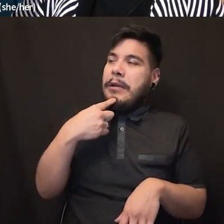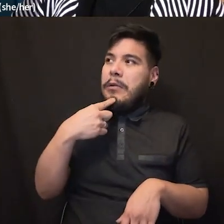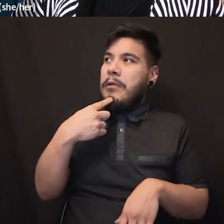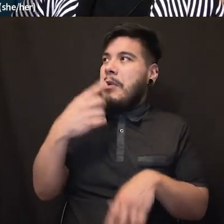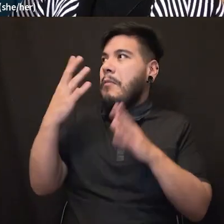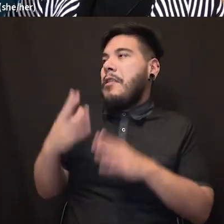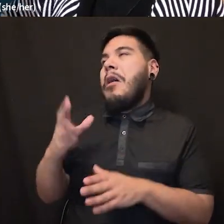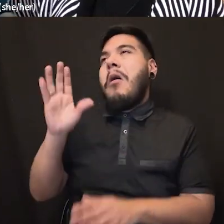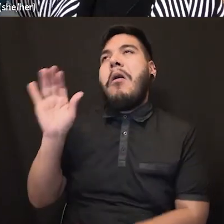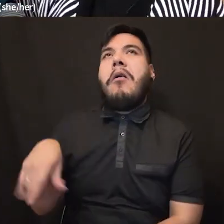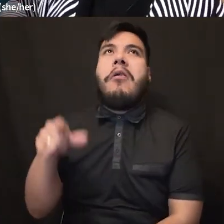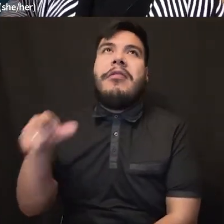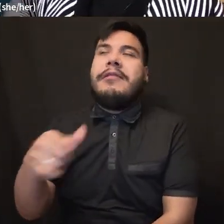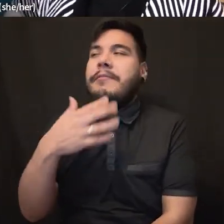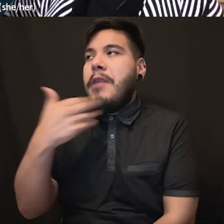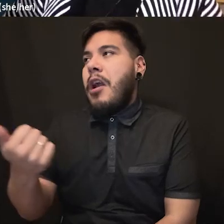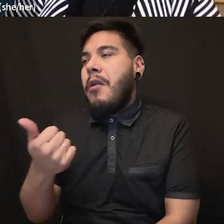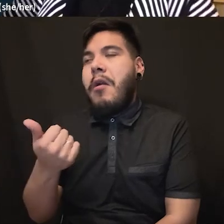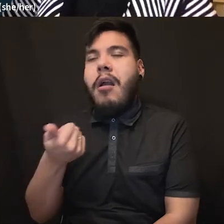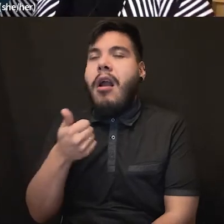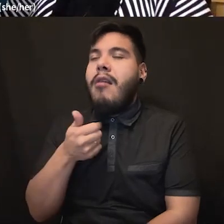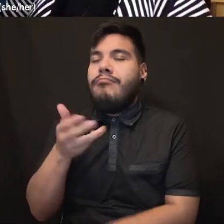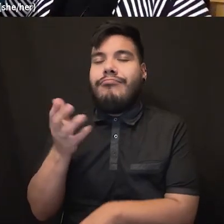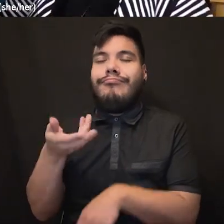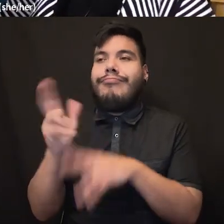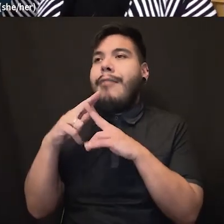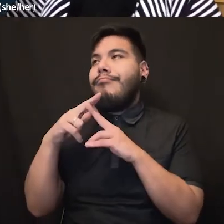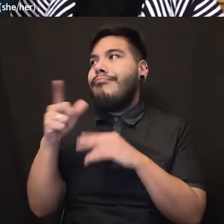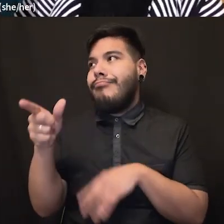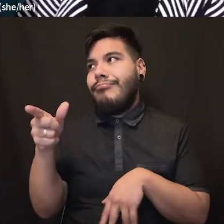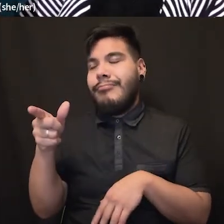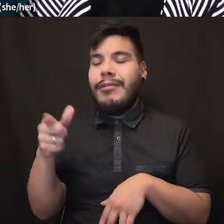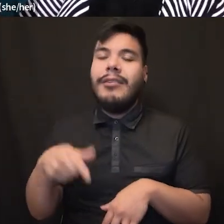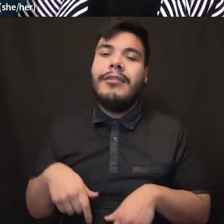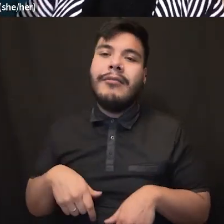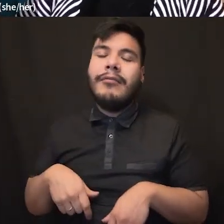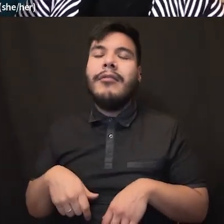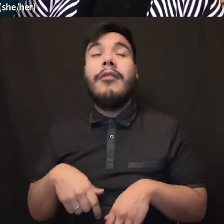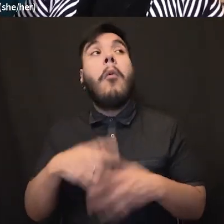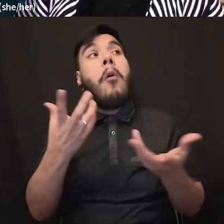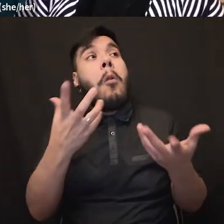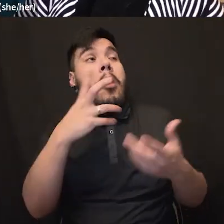this is so much better than the original. Yeah. Well, I also learned in that